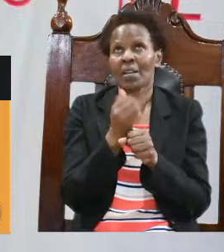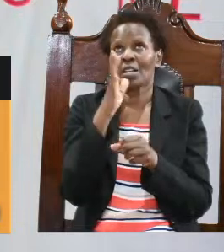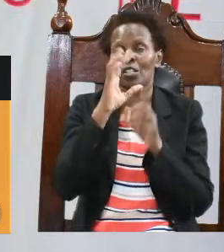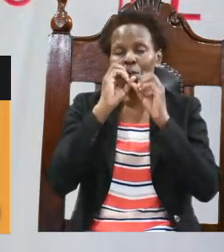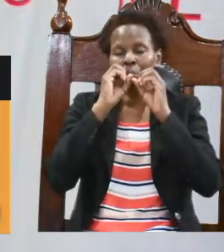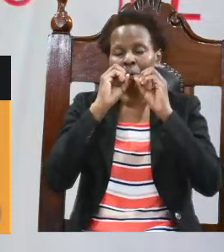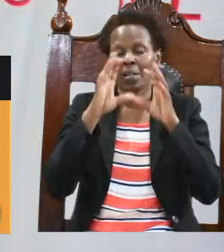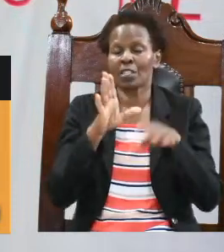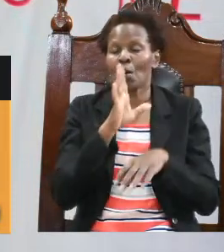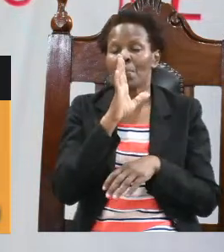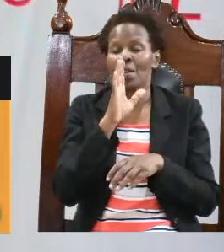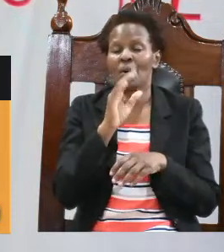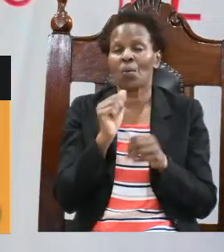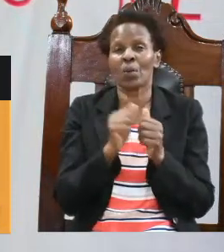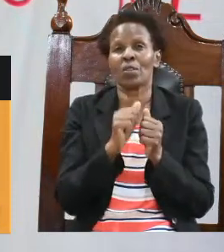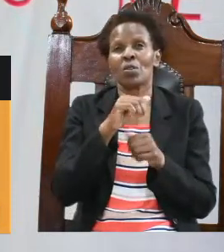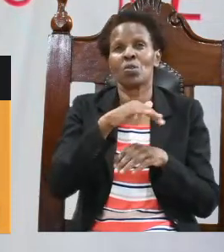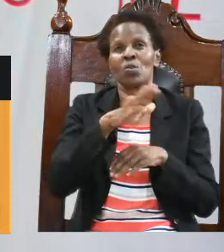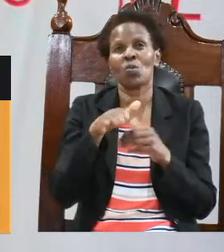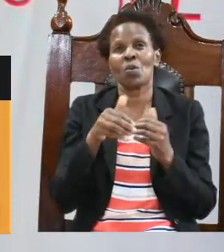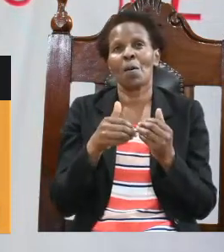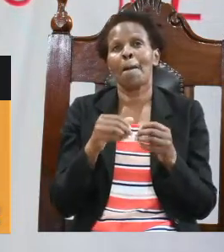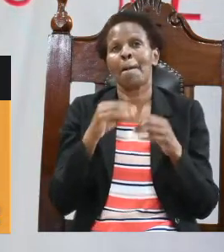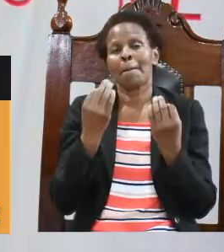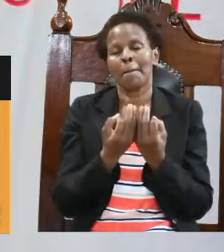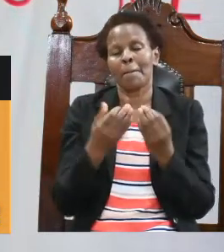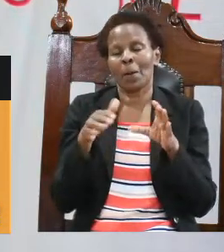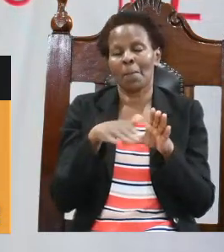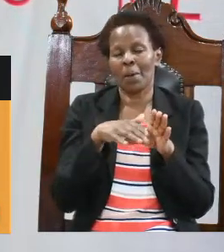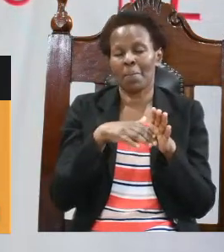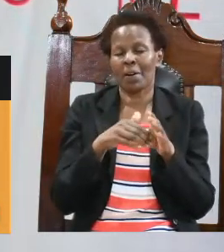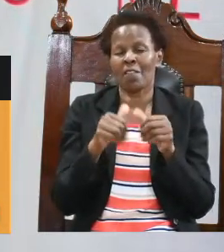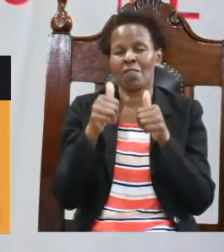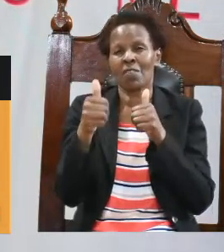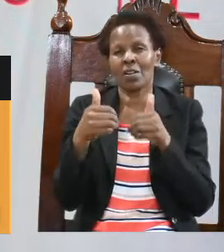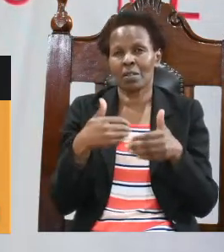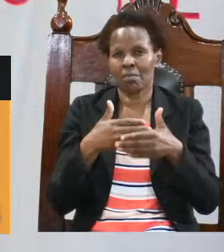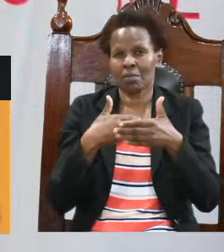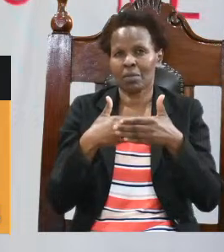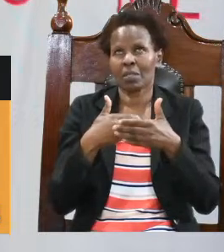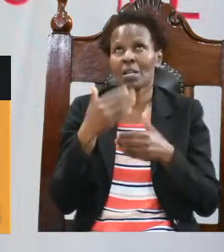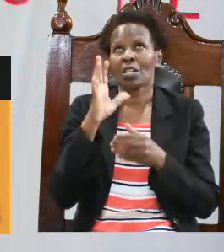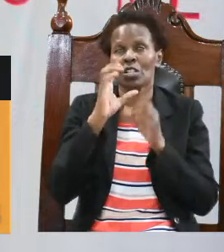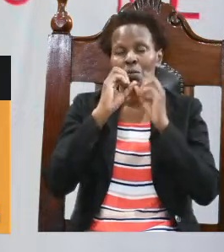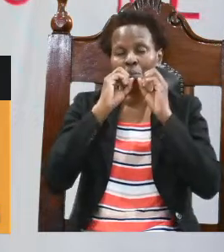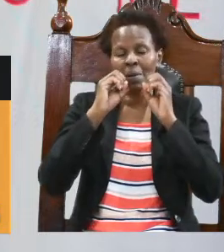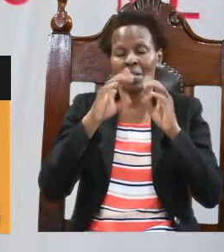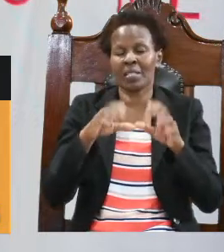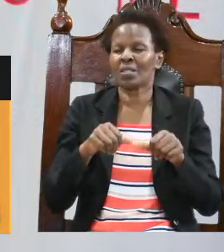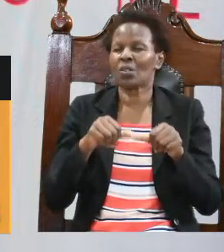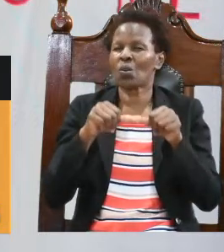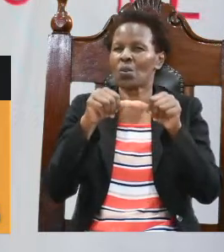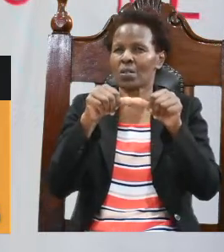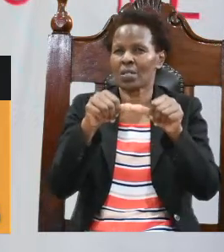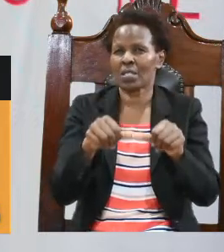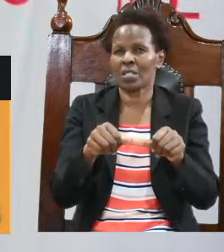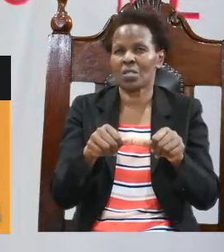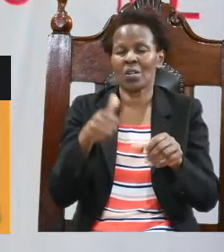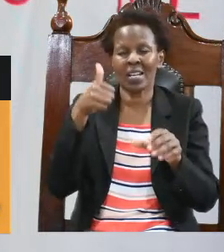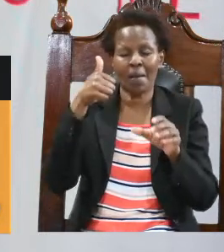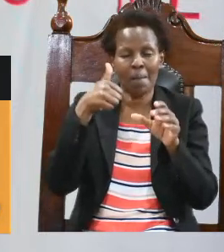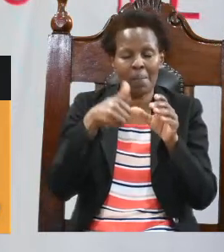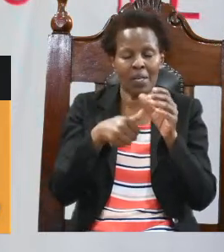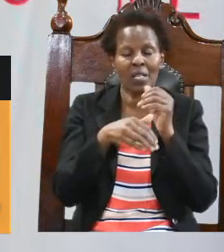these blessings be with every member of your family, those that are far and near. May these blessings continuously remind